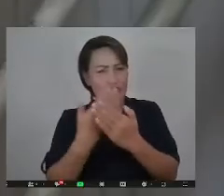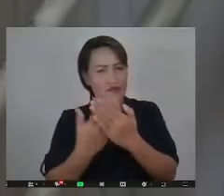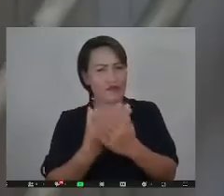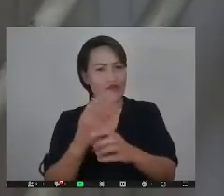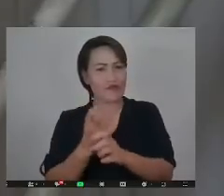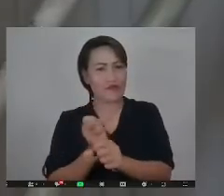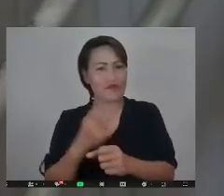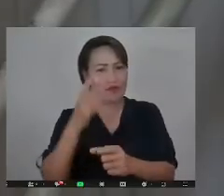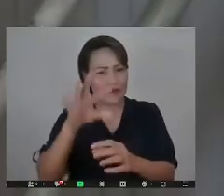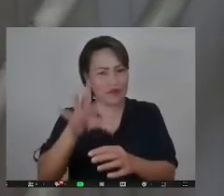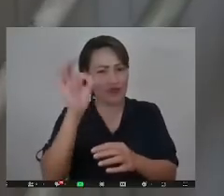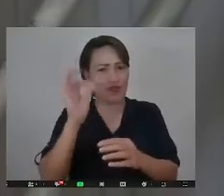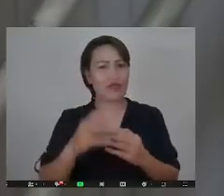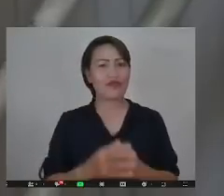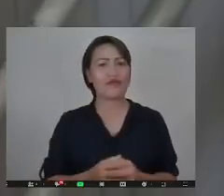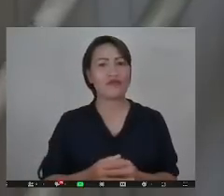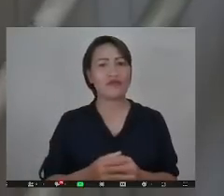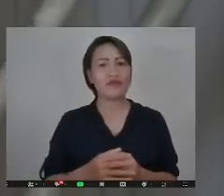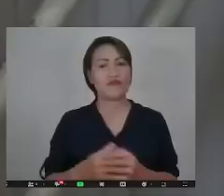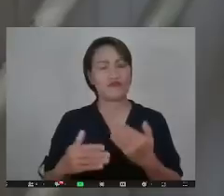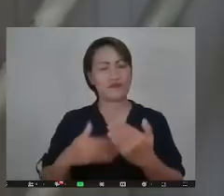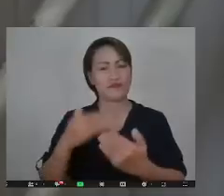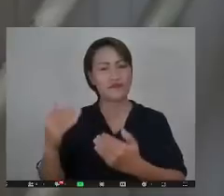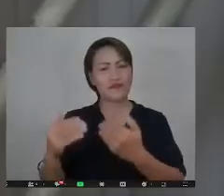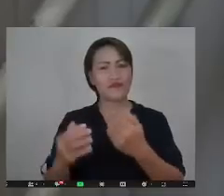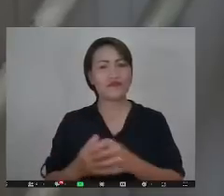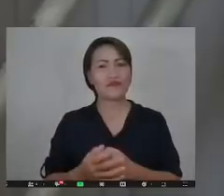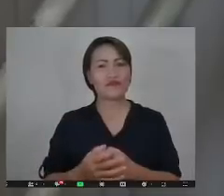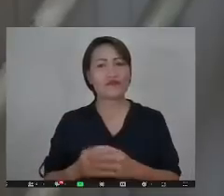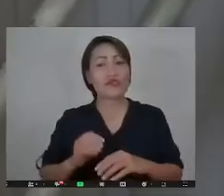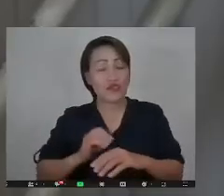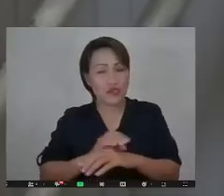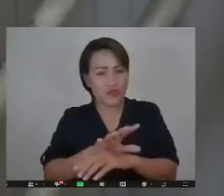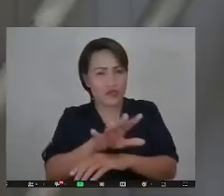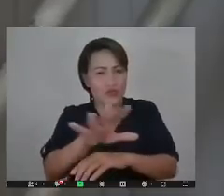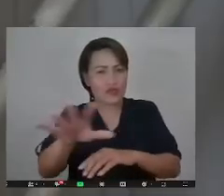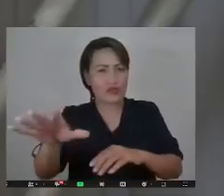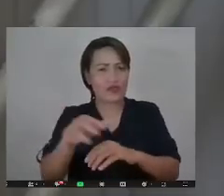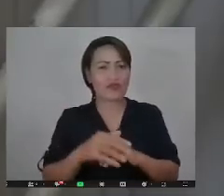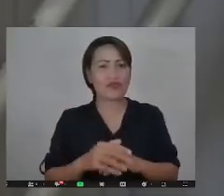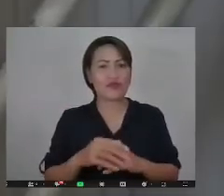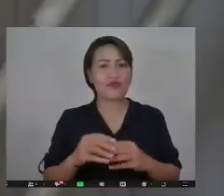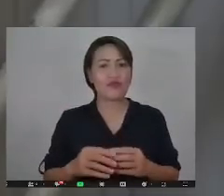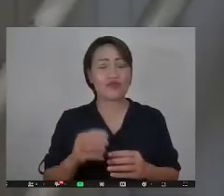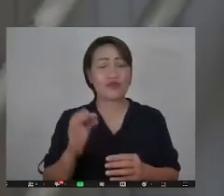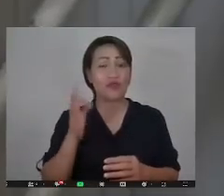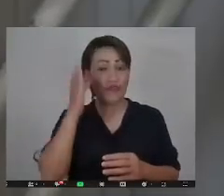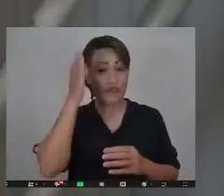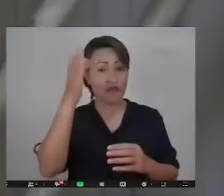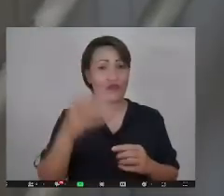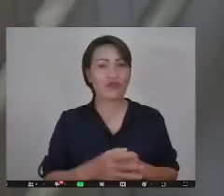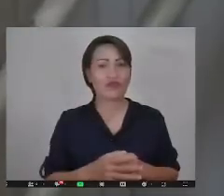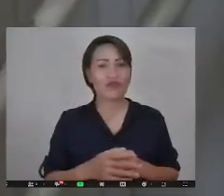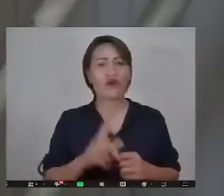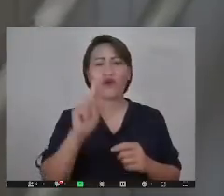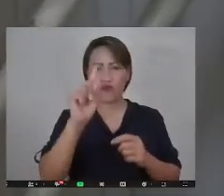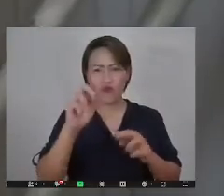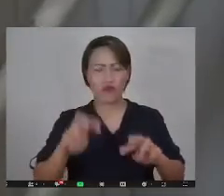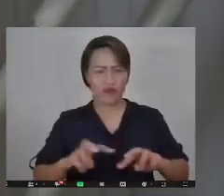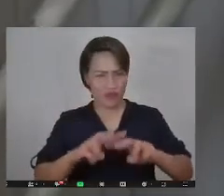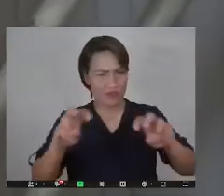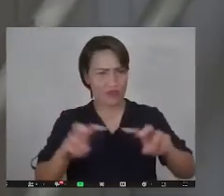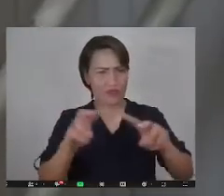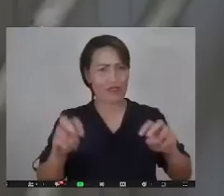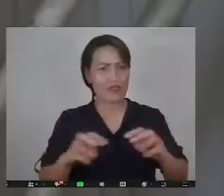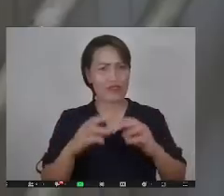And let us affect the future, one research at a time. And as you learn new